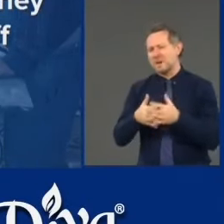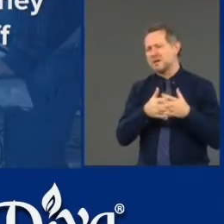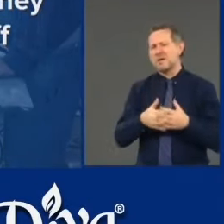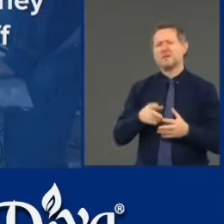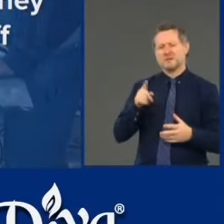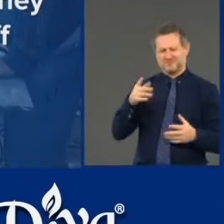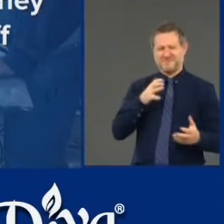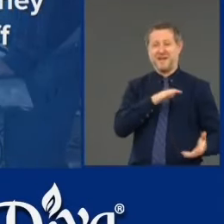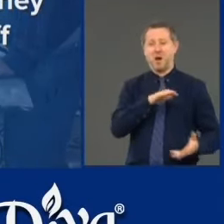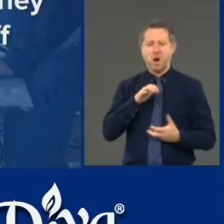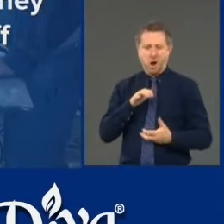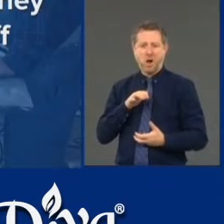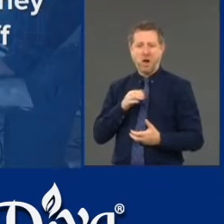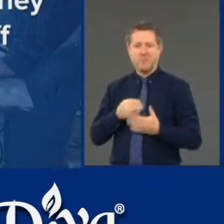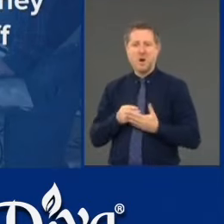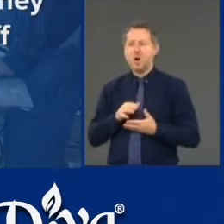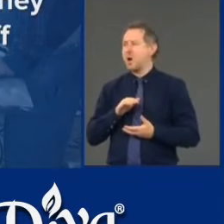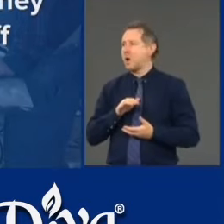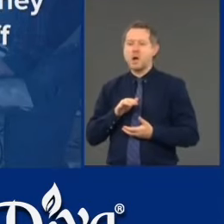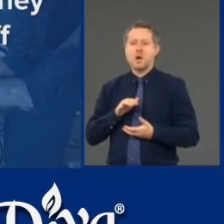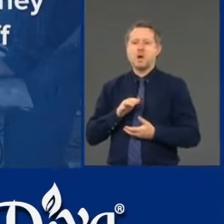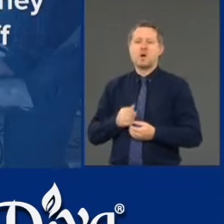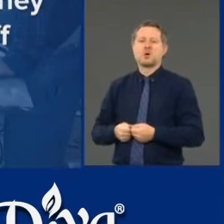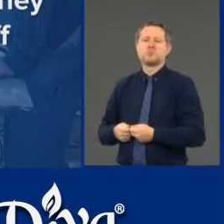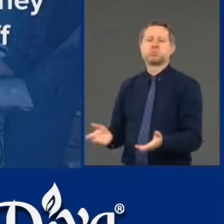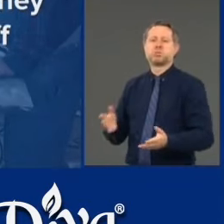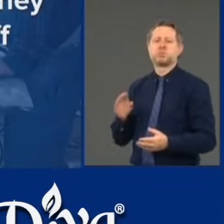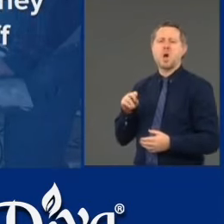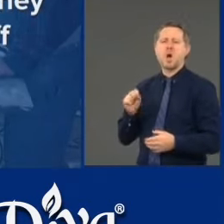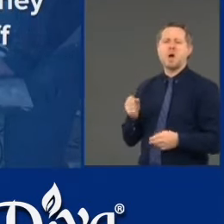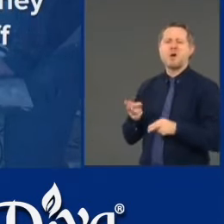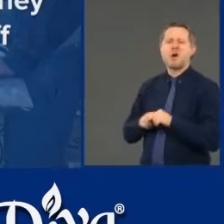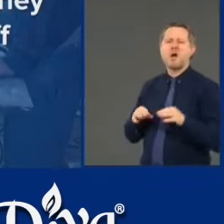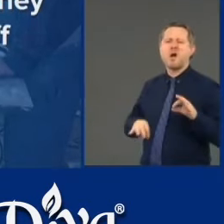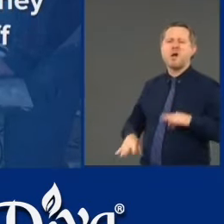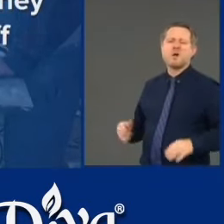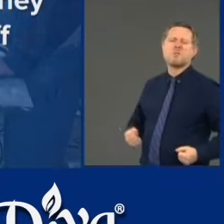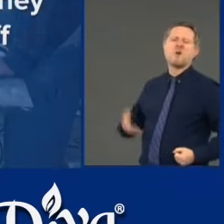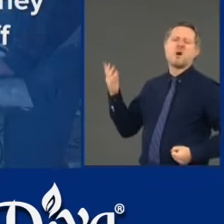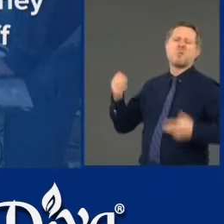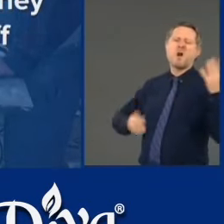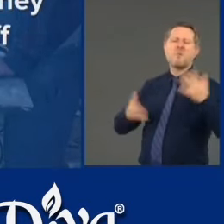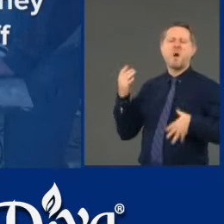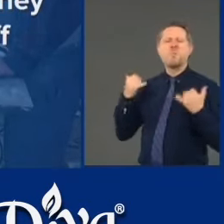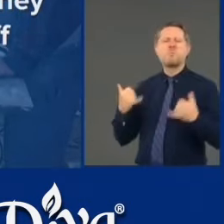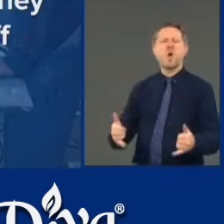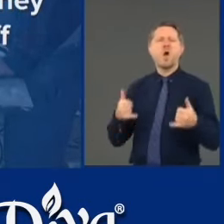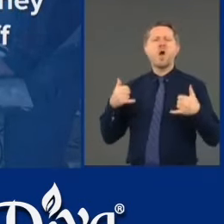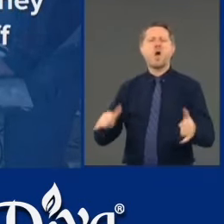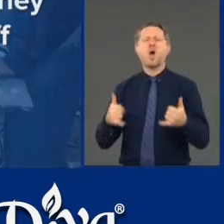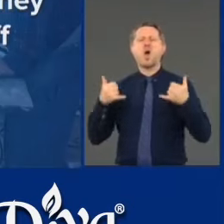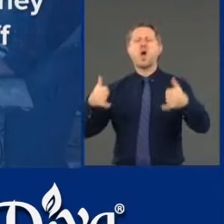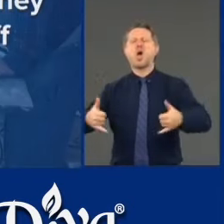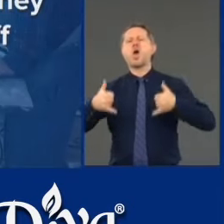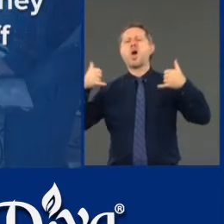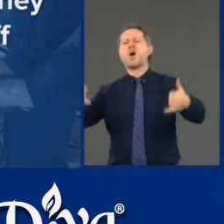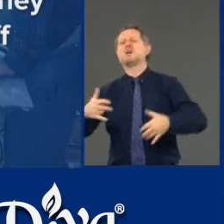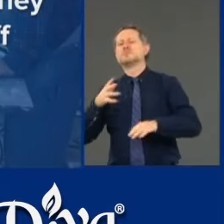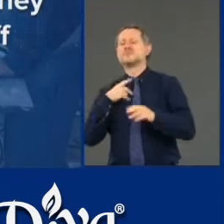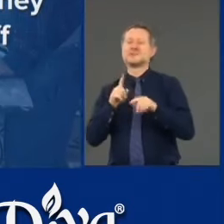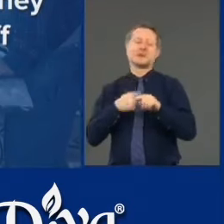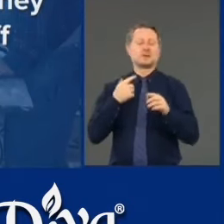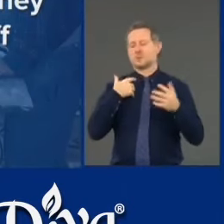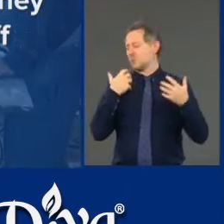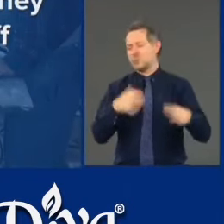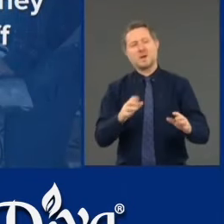gave themselves bonuses and parties. Don't make the same mistake twice. The